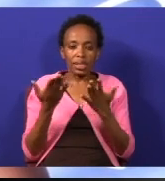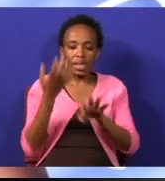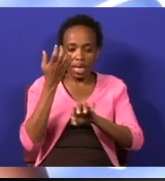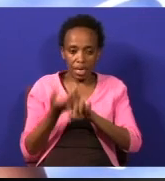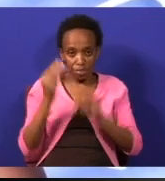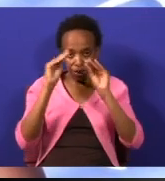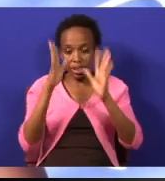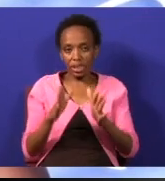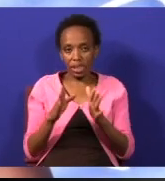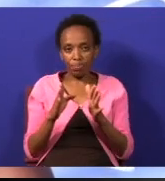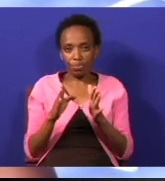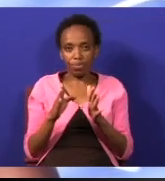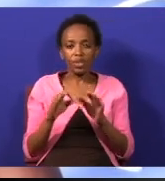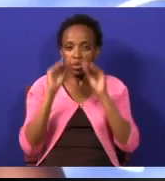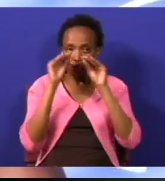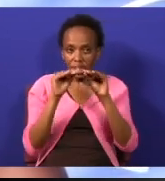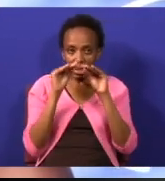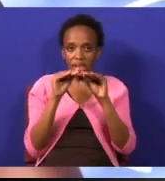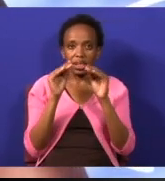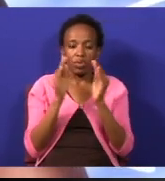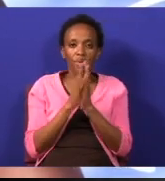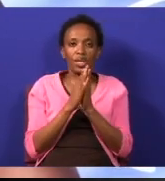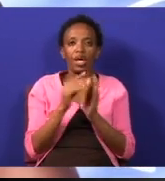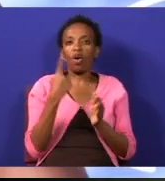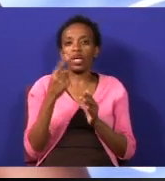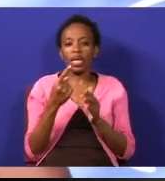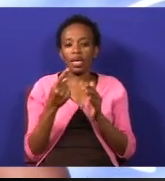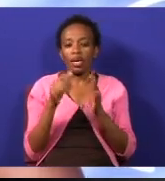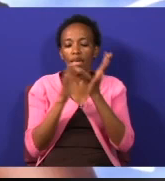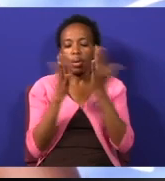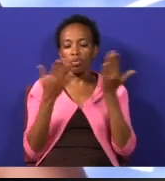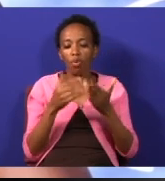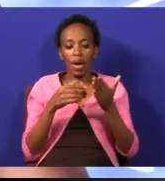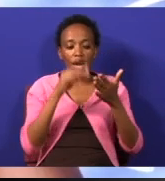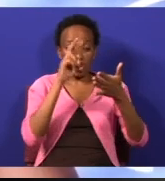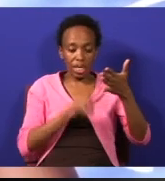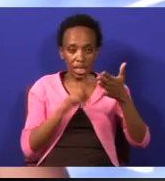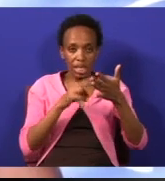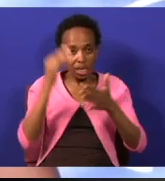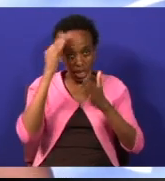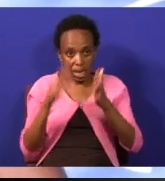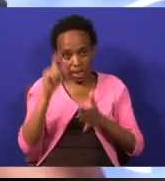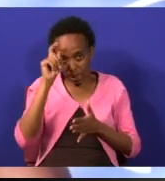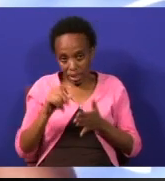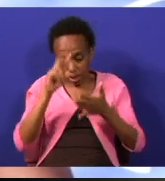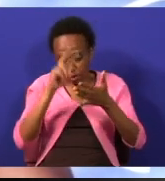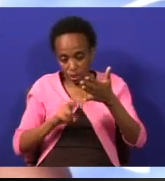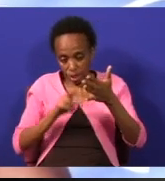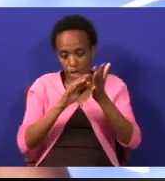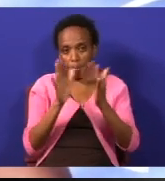teacher to teach with the only copy where reference is needed. The learners are needed to read the Bible